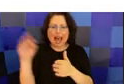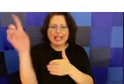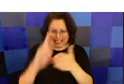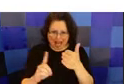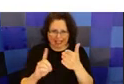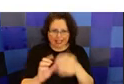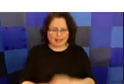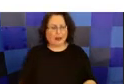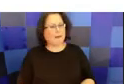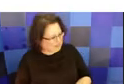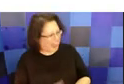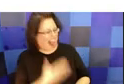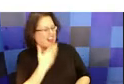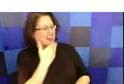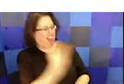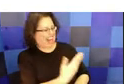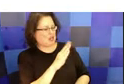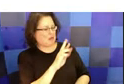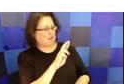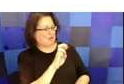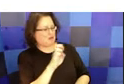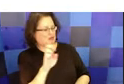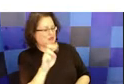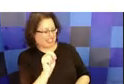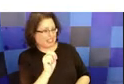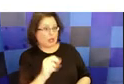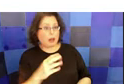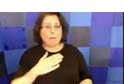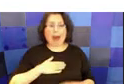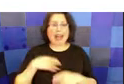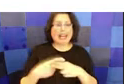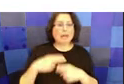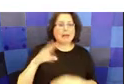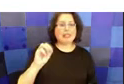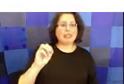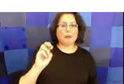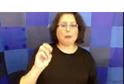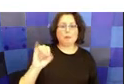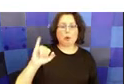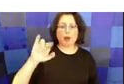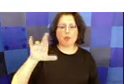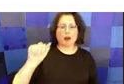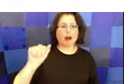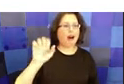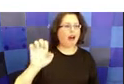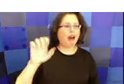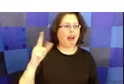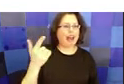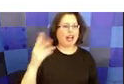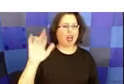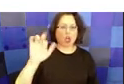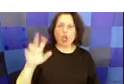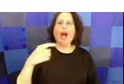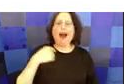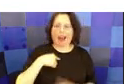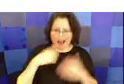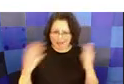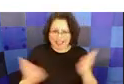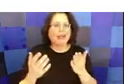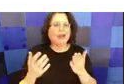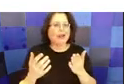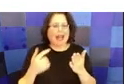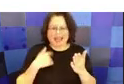Thanks, Breen. So hello, everybody. My name is Maura Egler. I'm the Transit-Oriented Communities Project Manager at the Port Authority, and I will